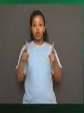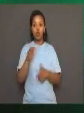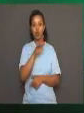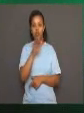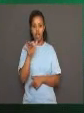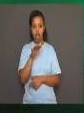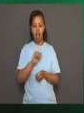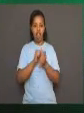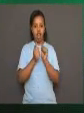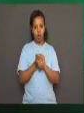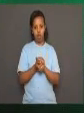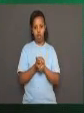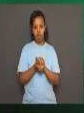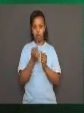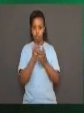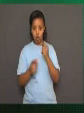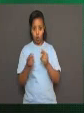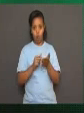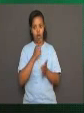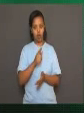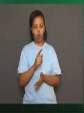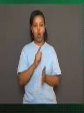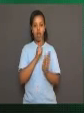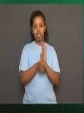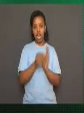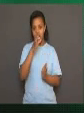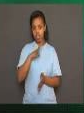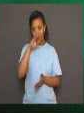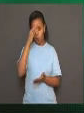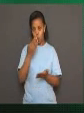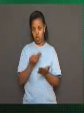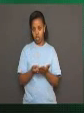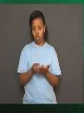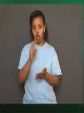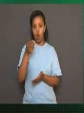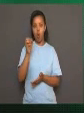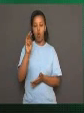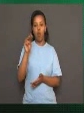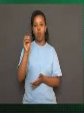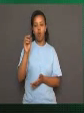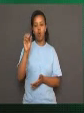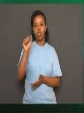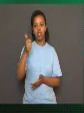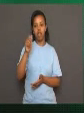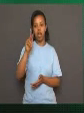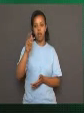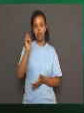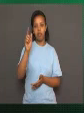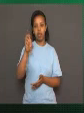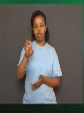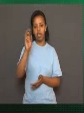For example, human beings are called Homo sapiens